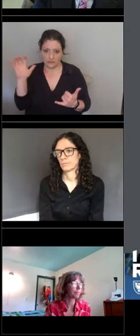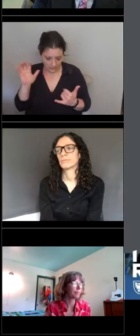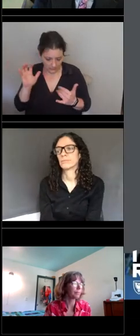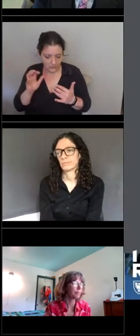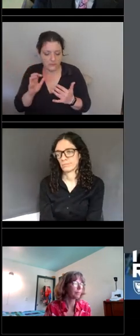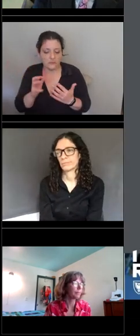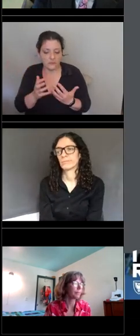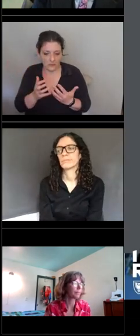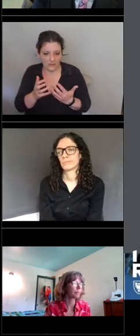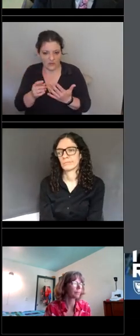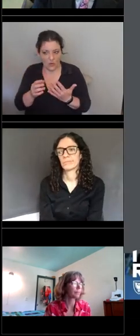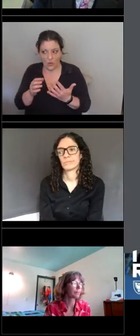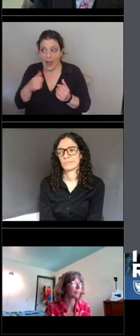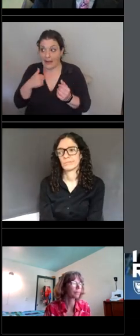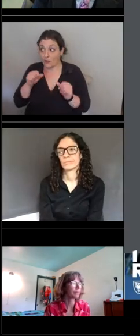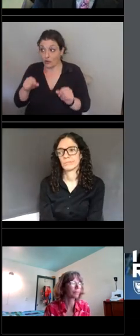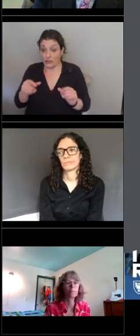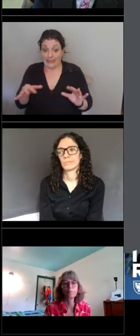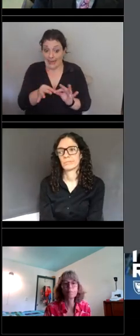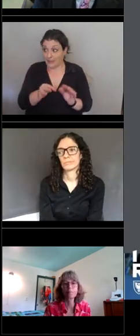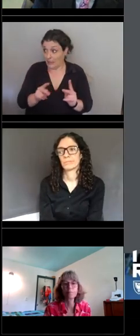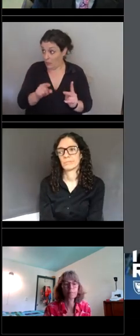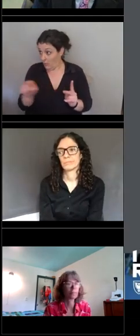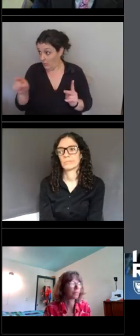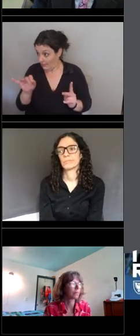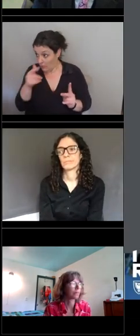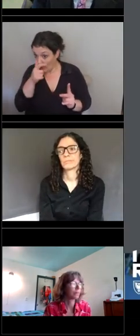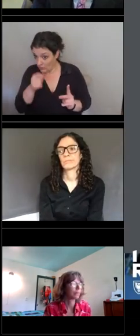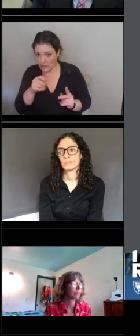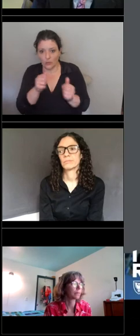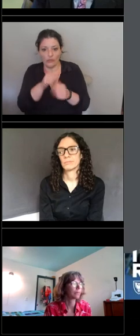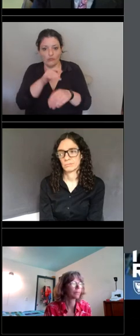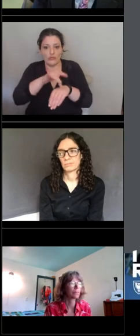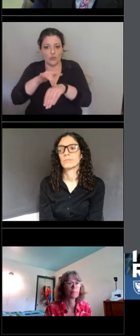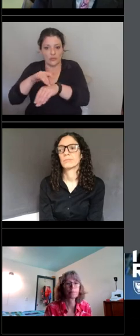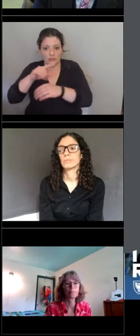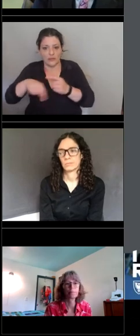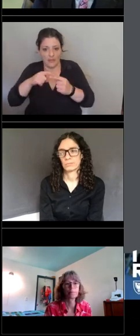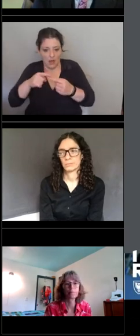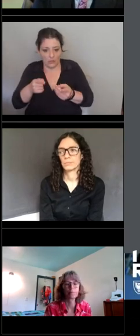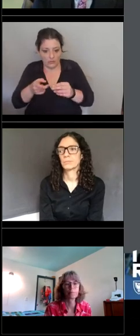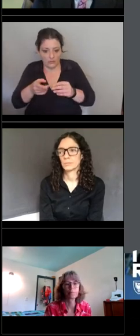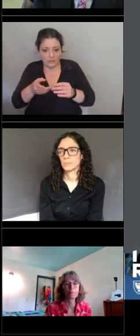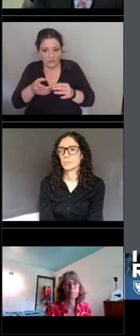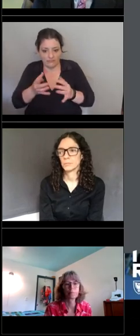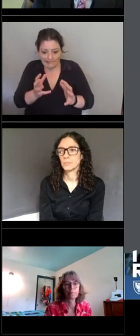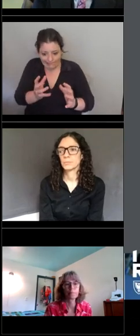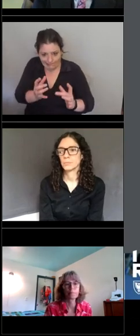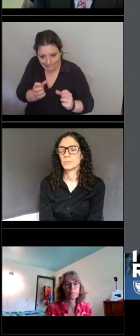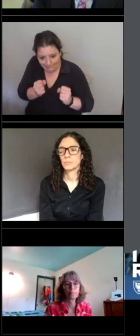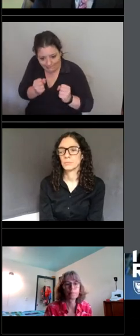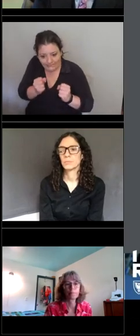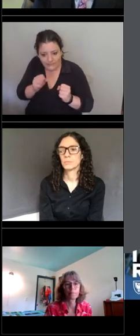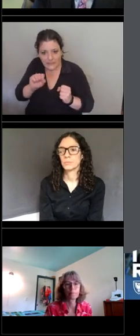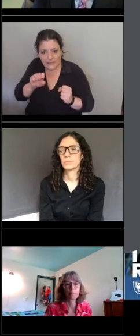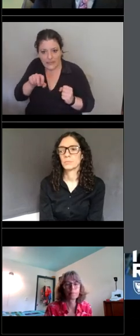carbon sequestration. So for sure, a lot of the coastal MPAs, especially any ones that are dealing with eelgrass or